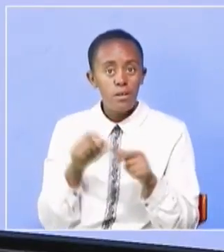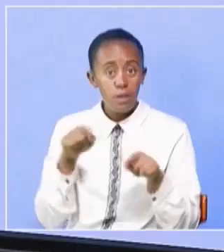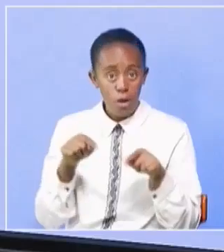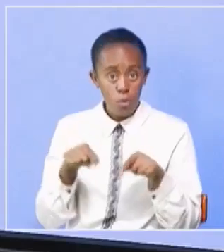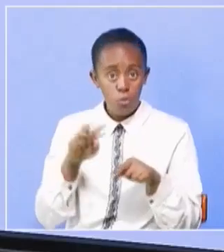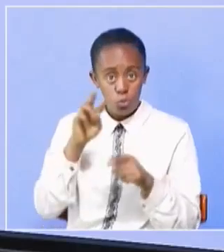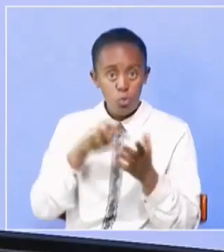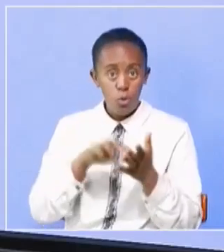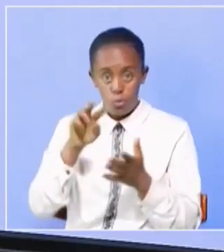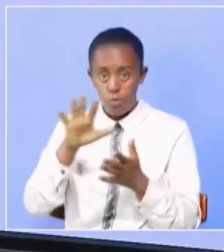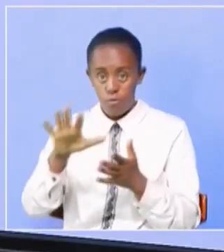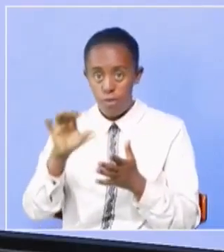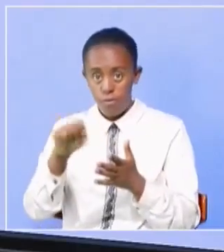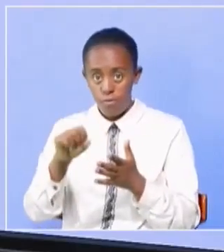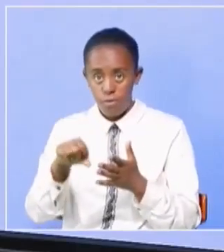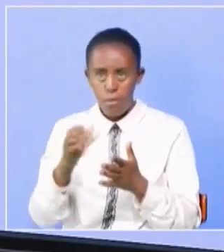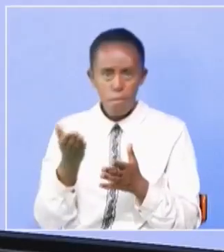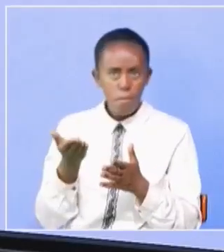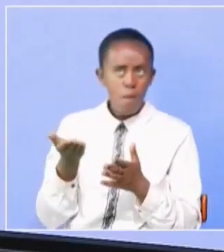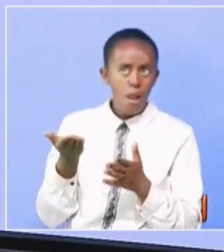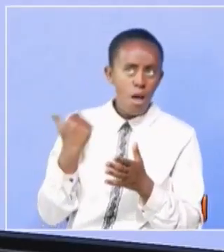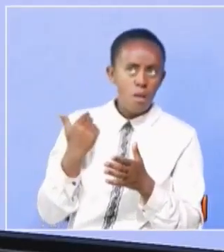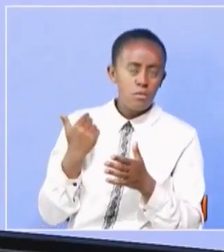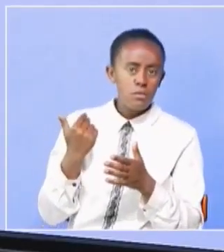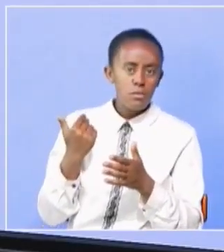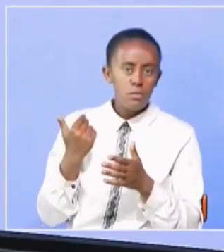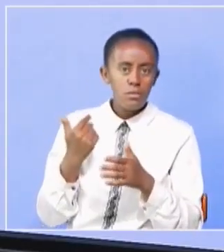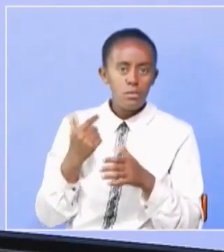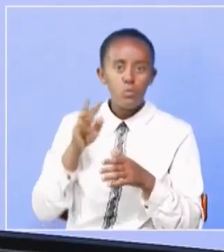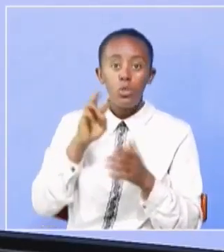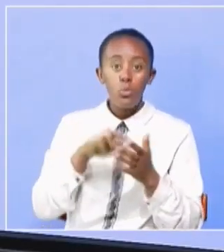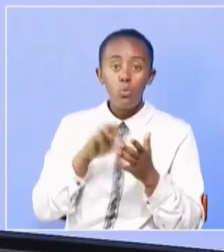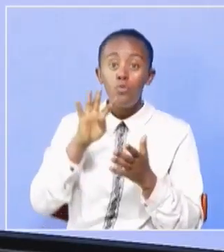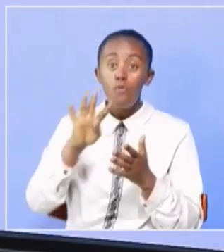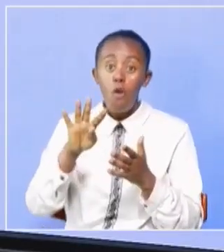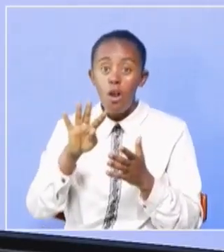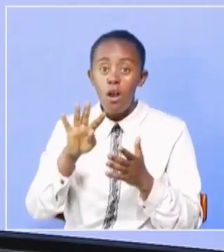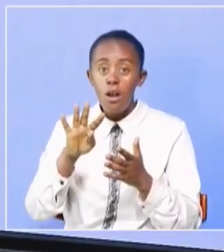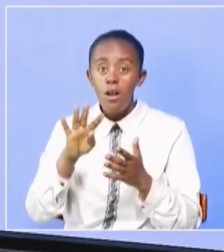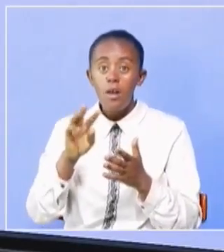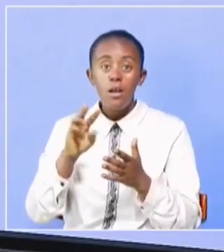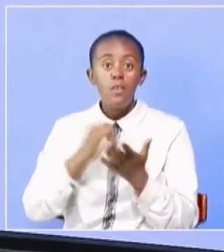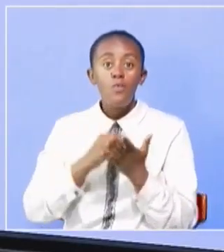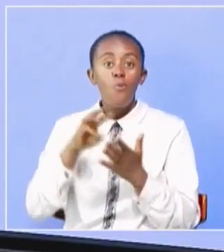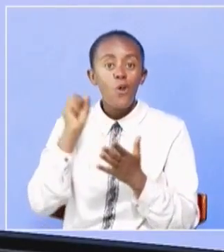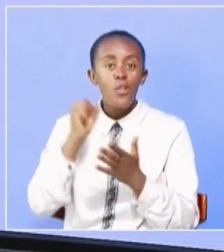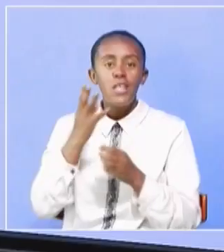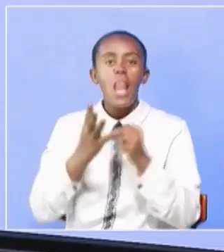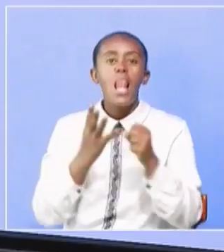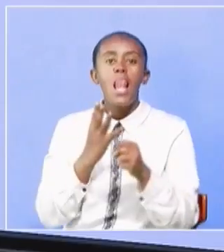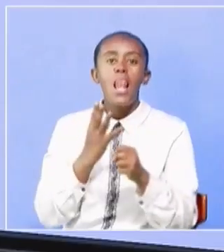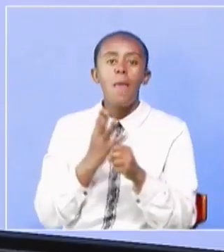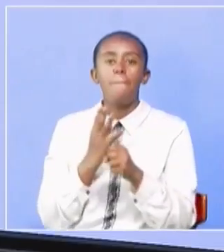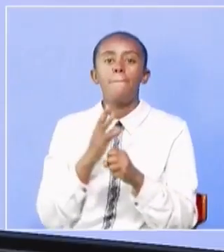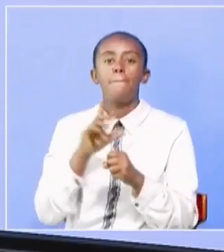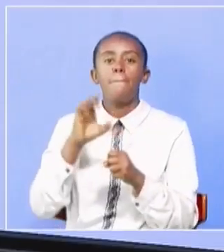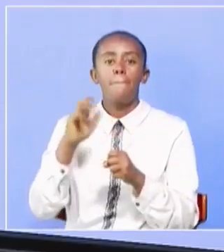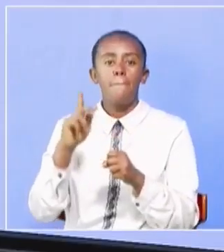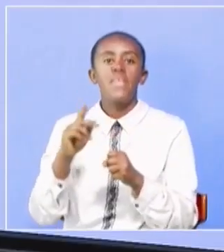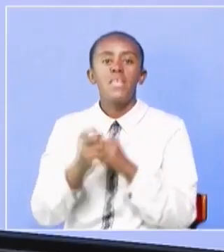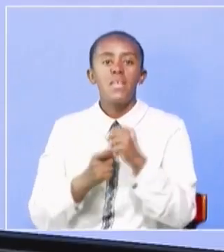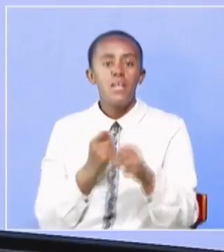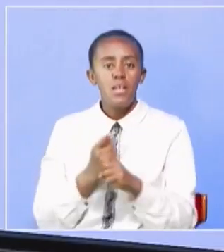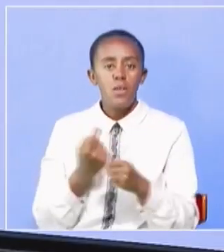we are in 2025, but last year in 2024, it was a leap year. So we